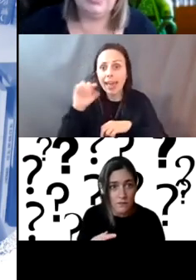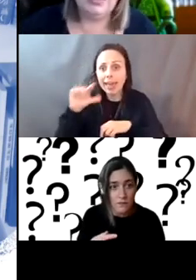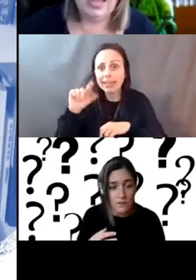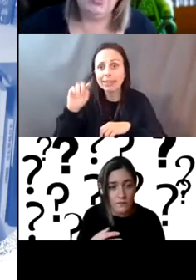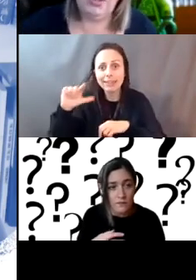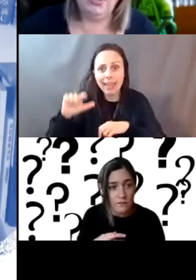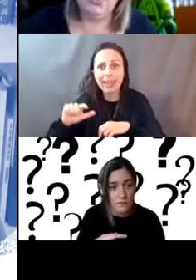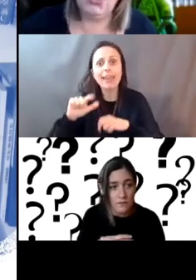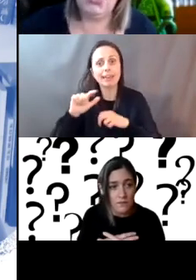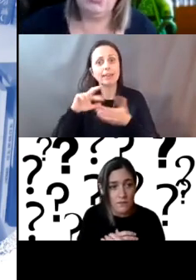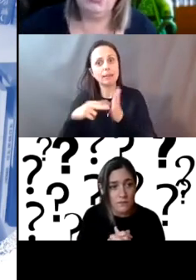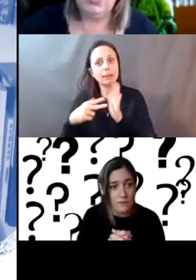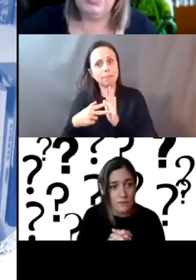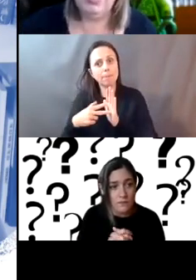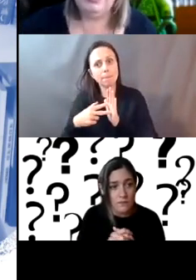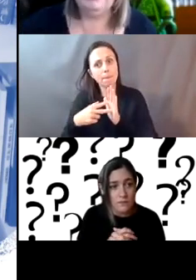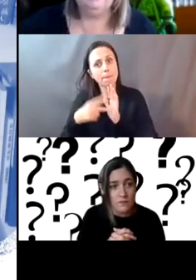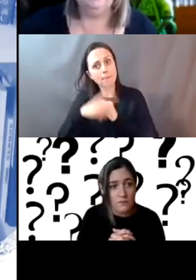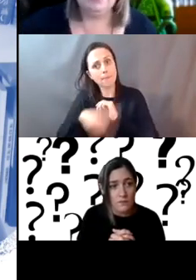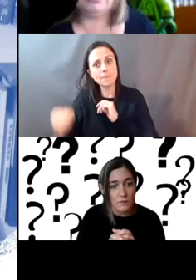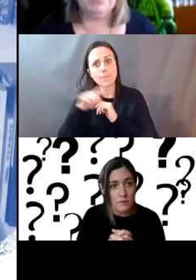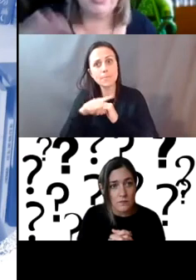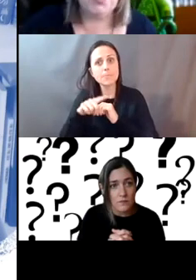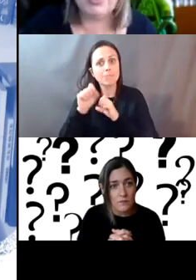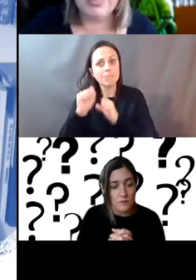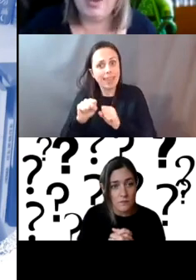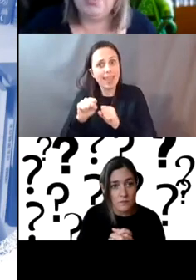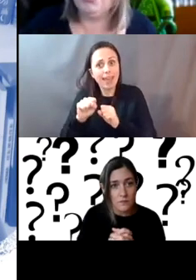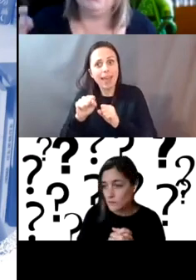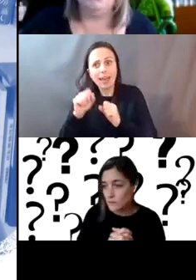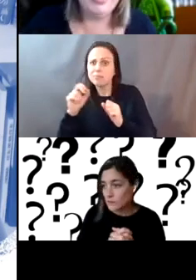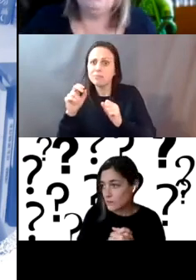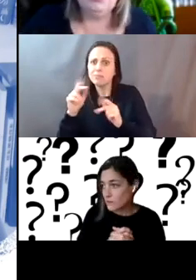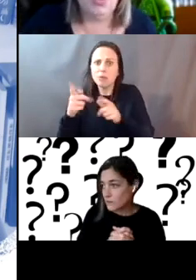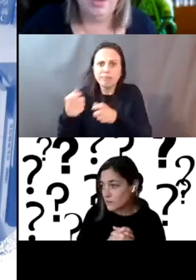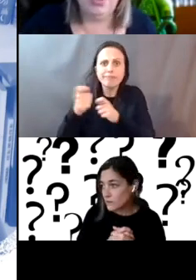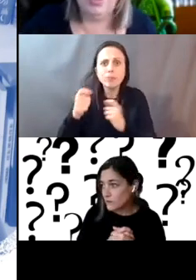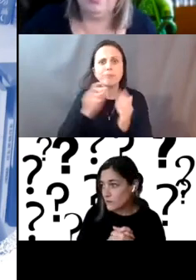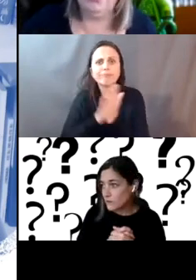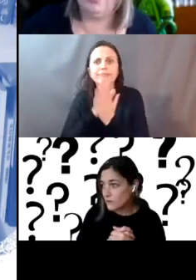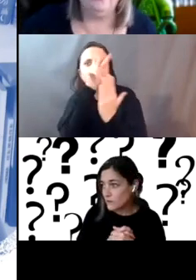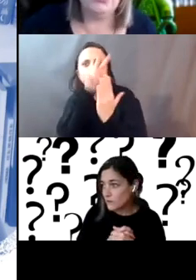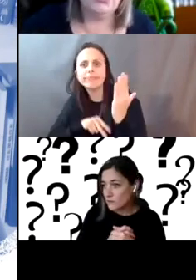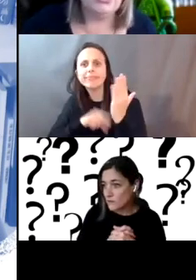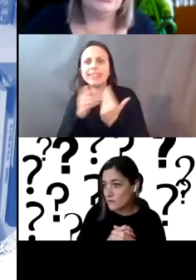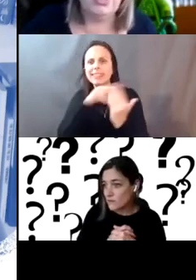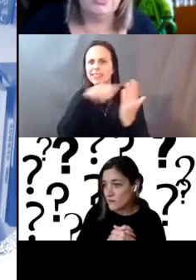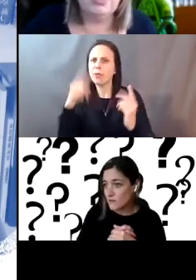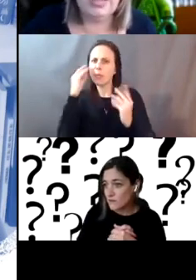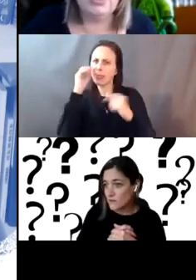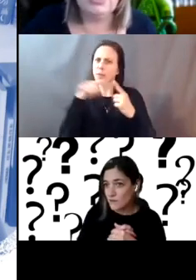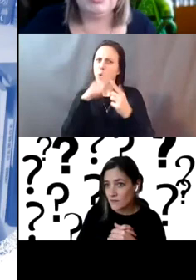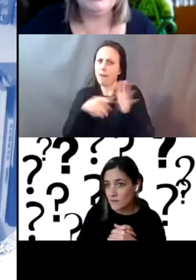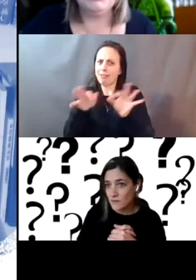things that allow you to make the page more scannable. So again, just be thoughtful about the language that you're including in